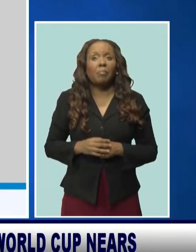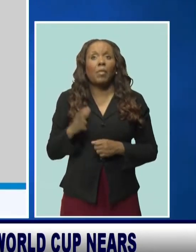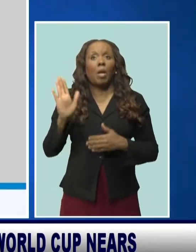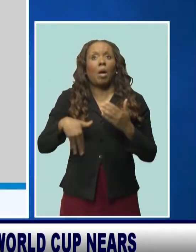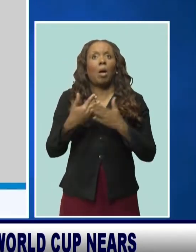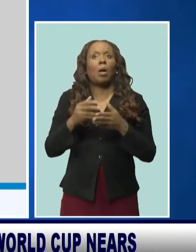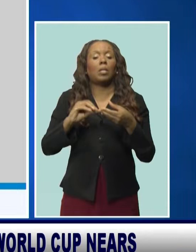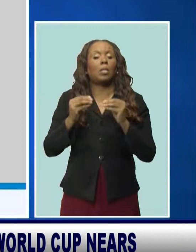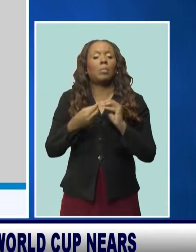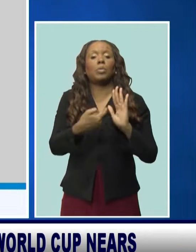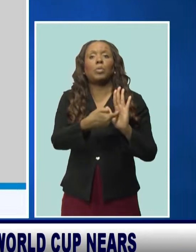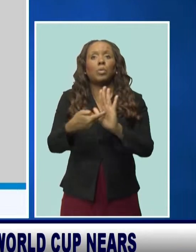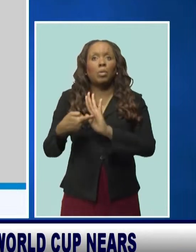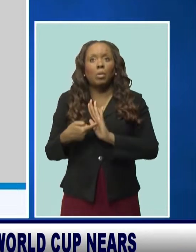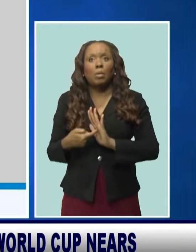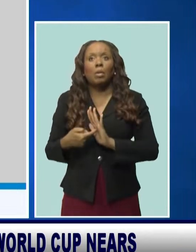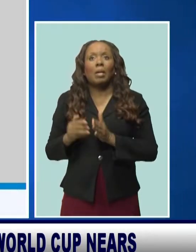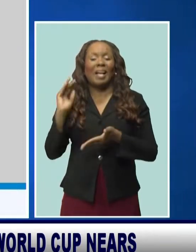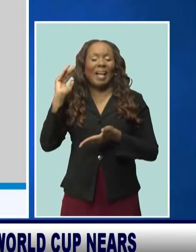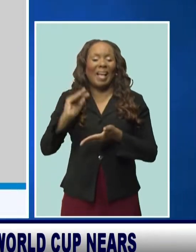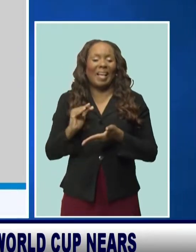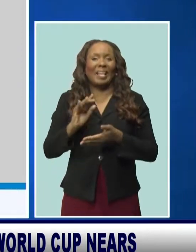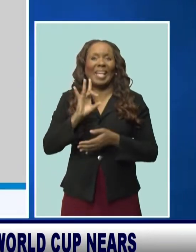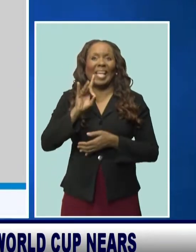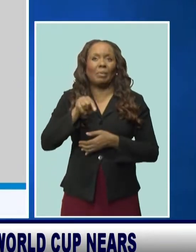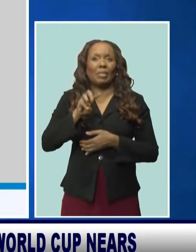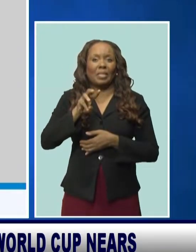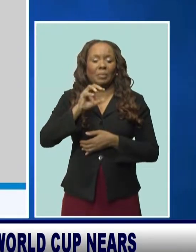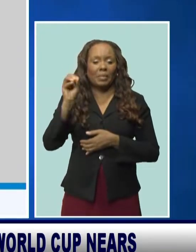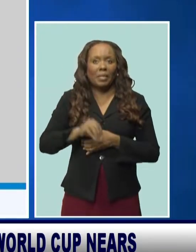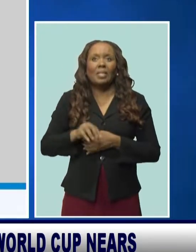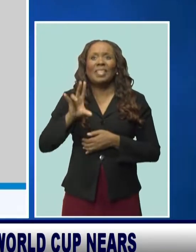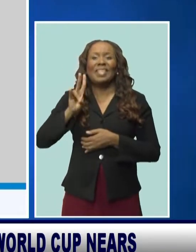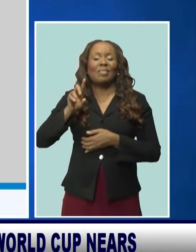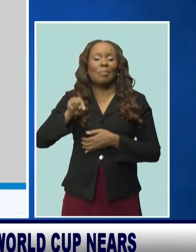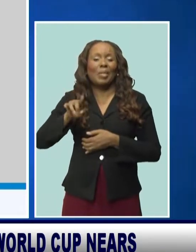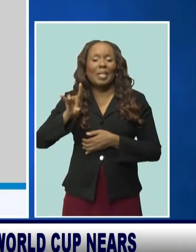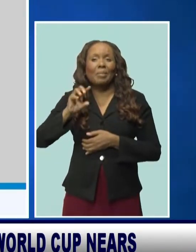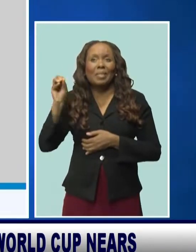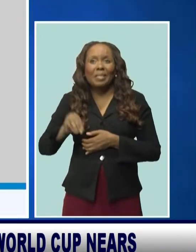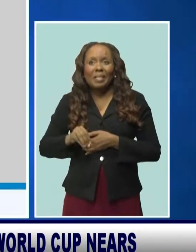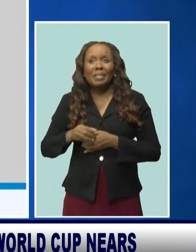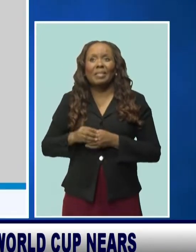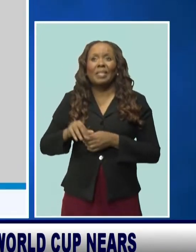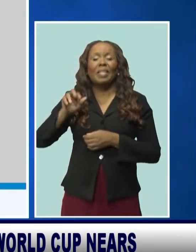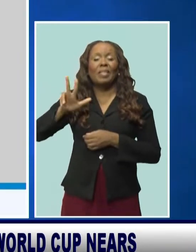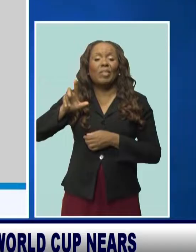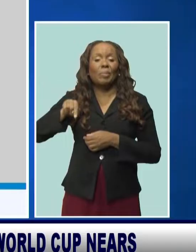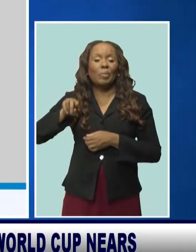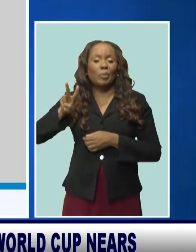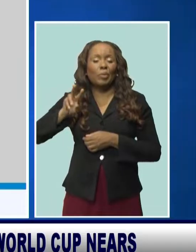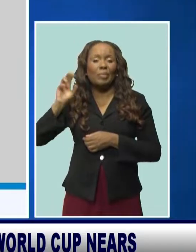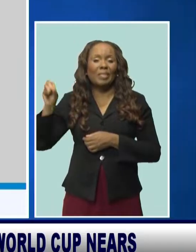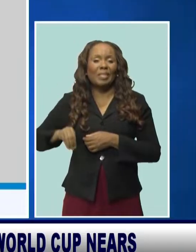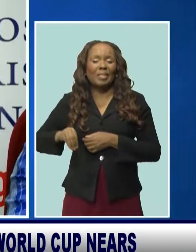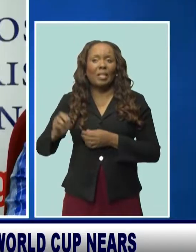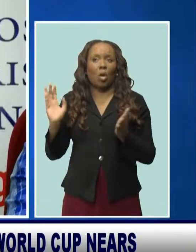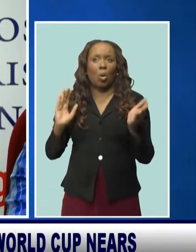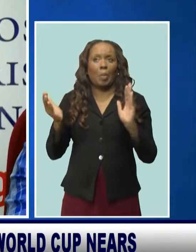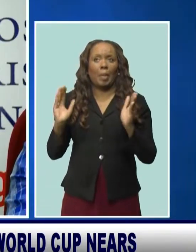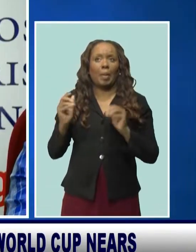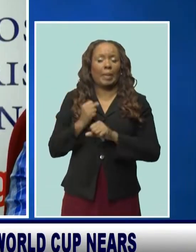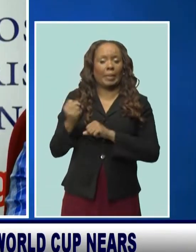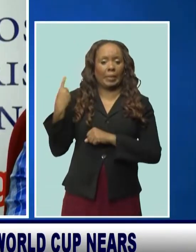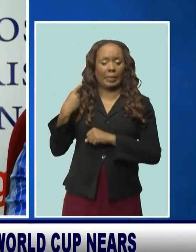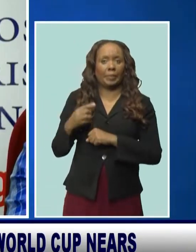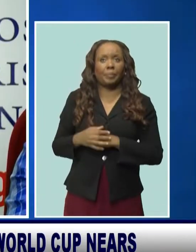numbers represent declines of 8.6%, 7.8%, and 3.2% over last year. It's